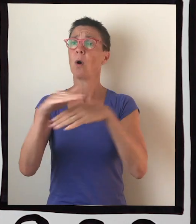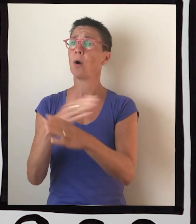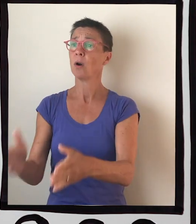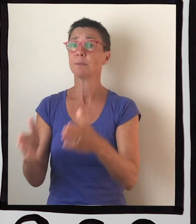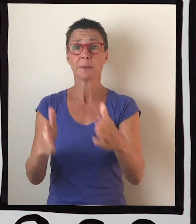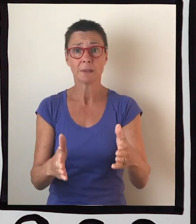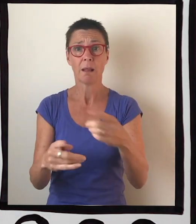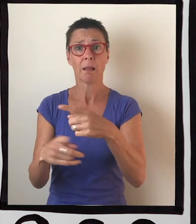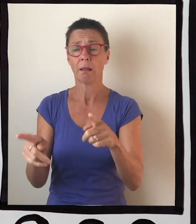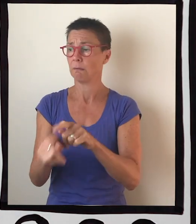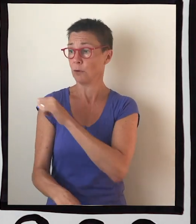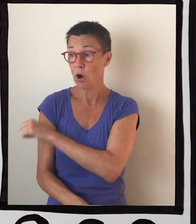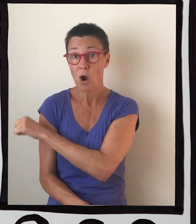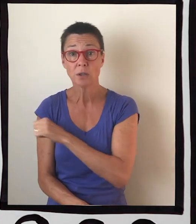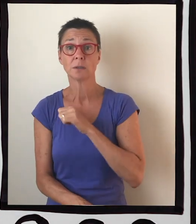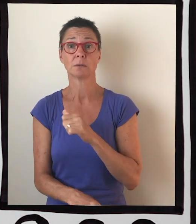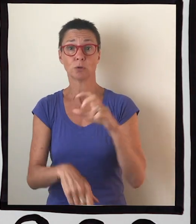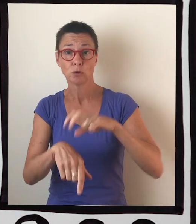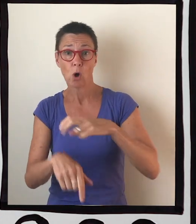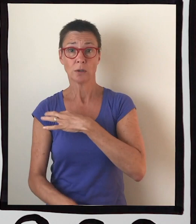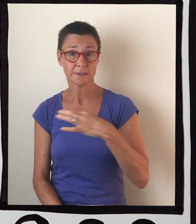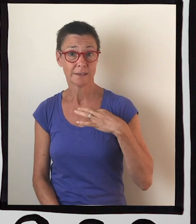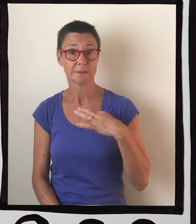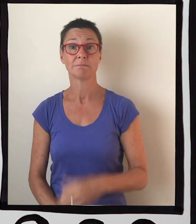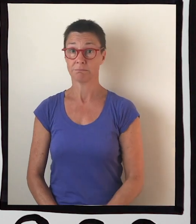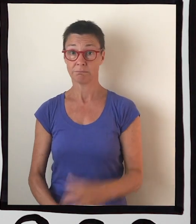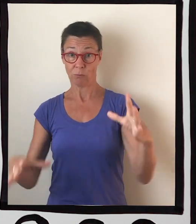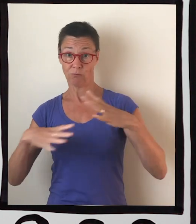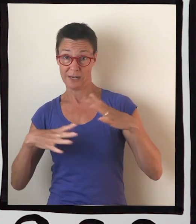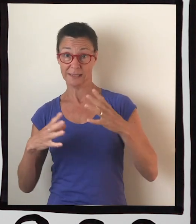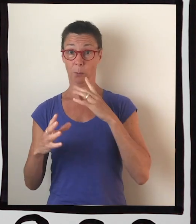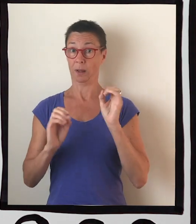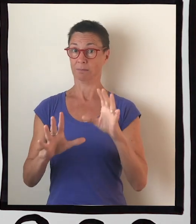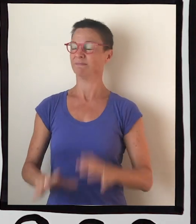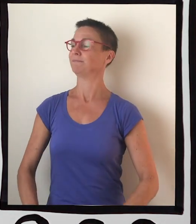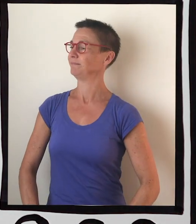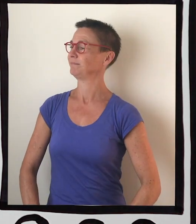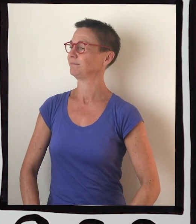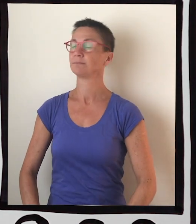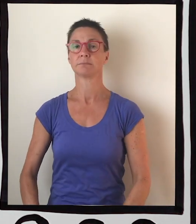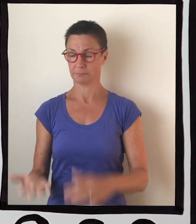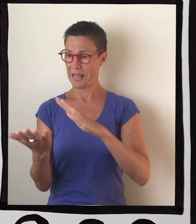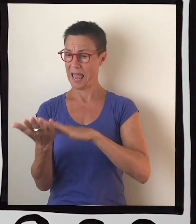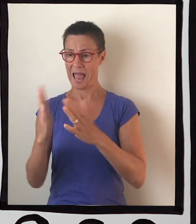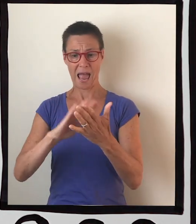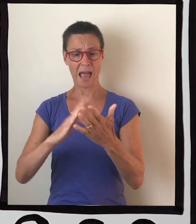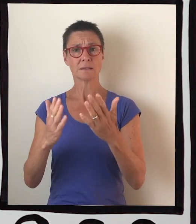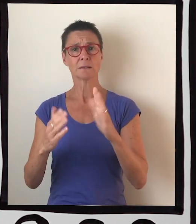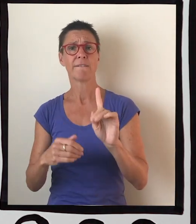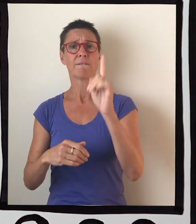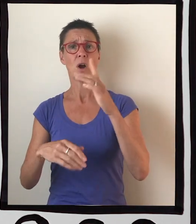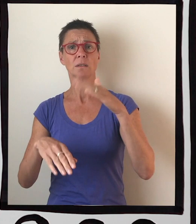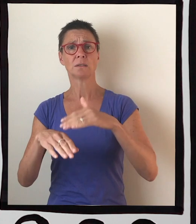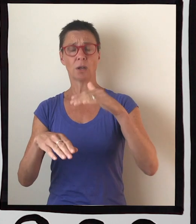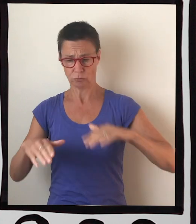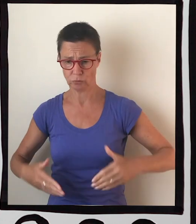of people that work in hospitals, nurses and doctors. Are you ready? I'm ready. These are the